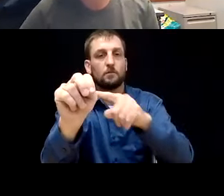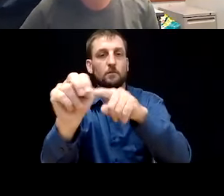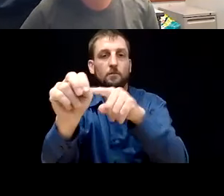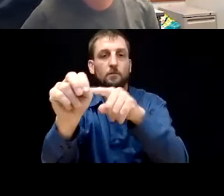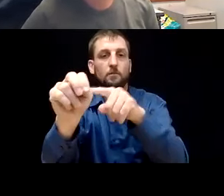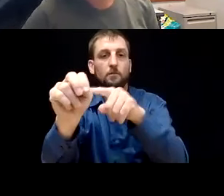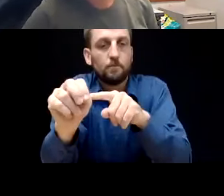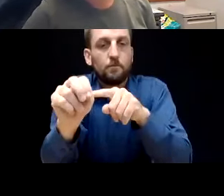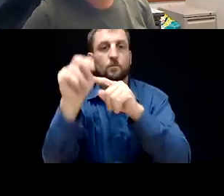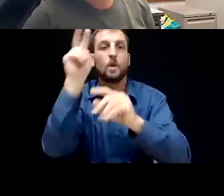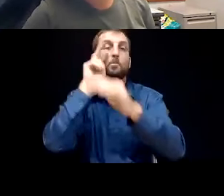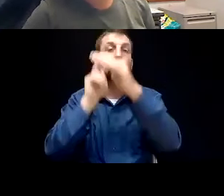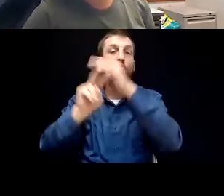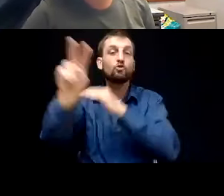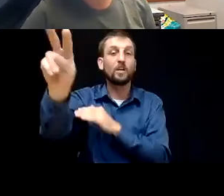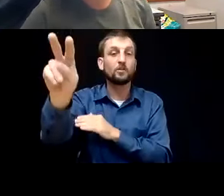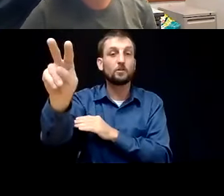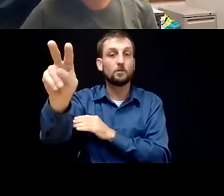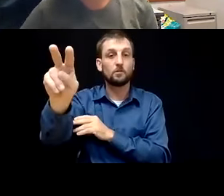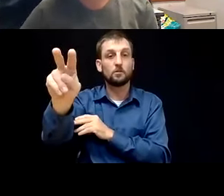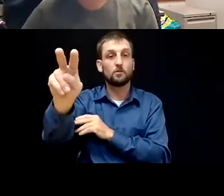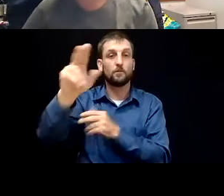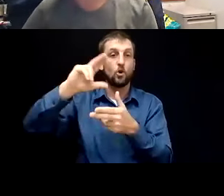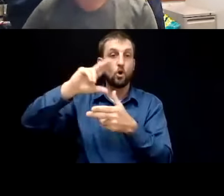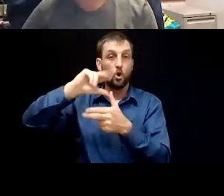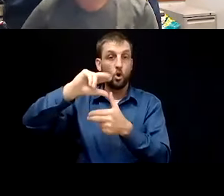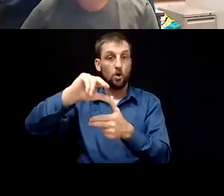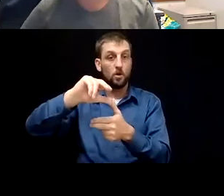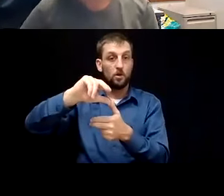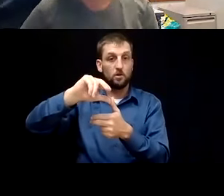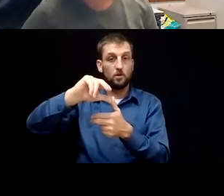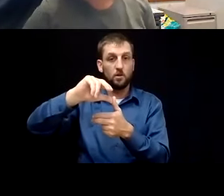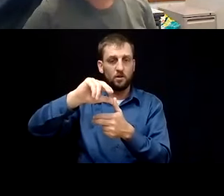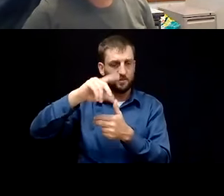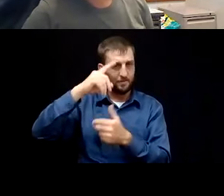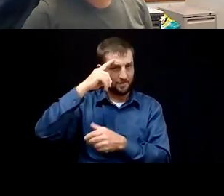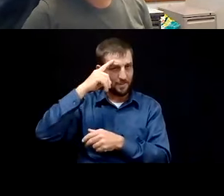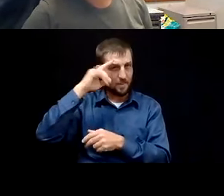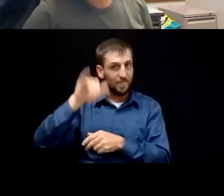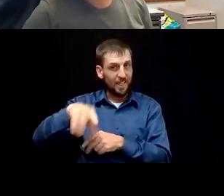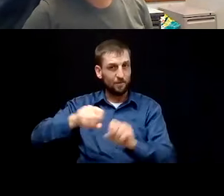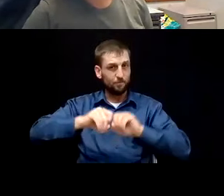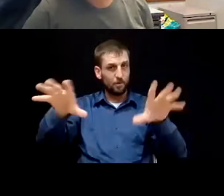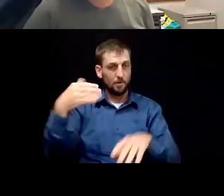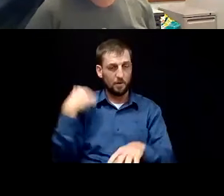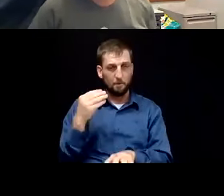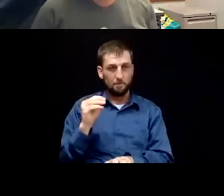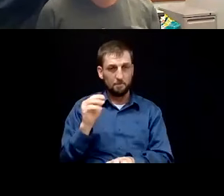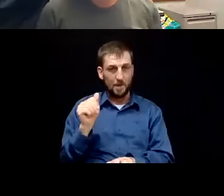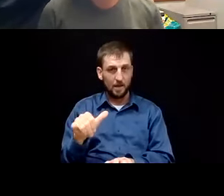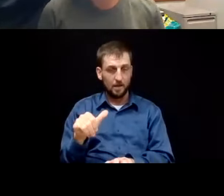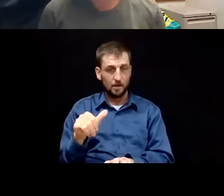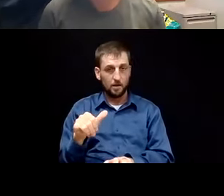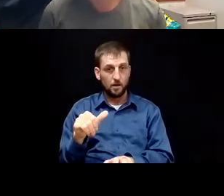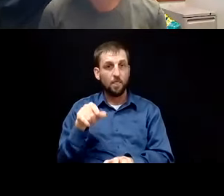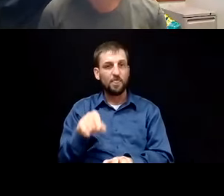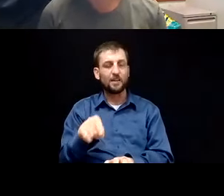projections that we had for hurricane system this year that came out, I believe, in May. These are just